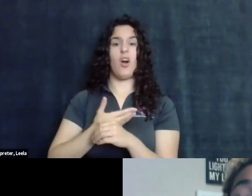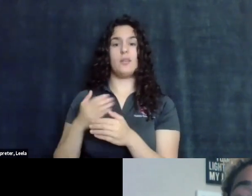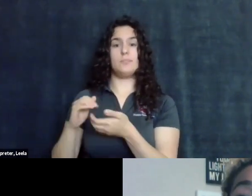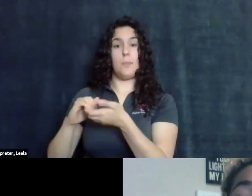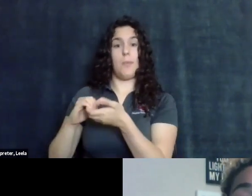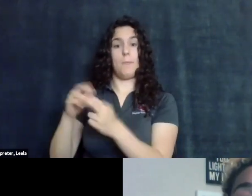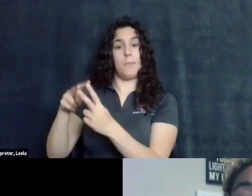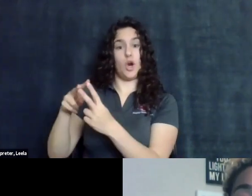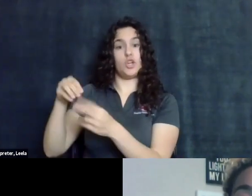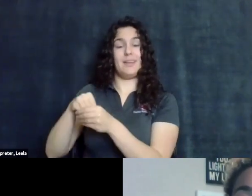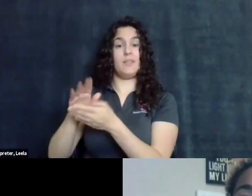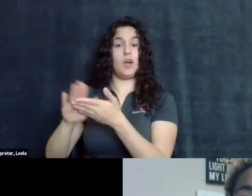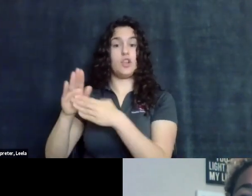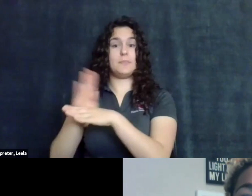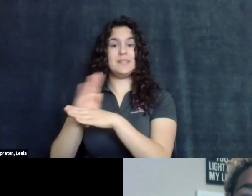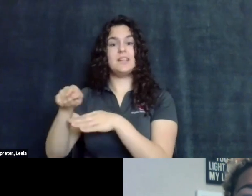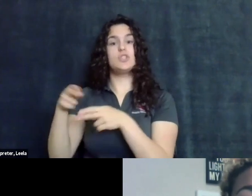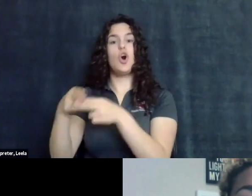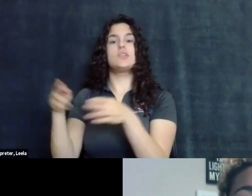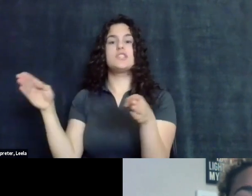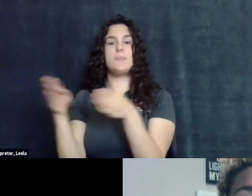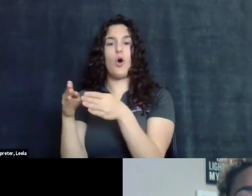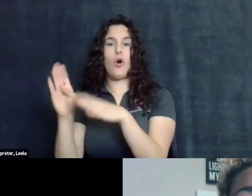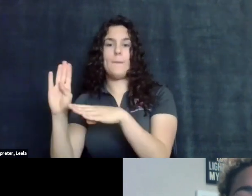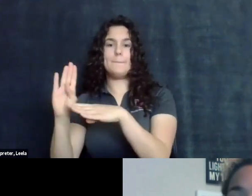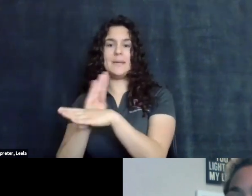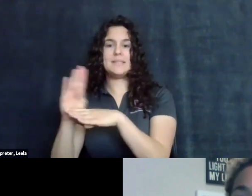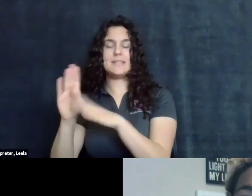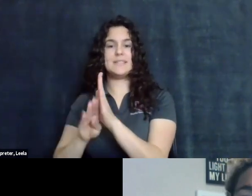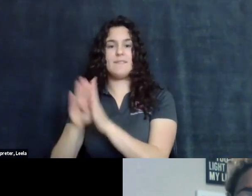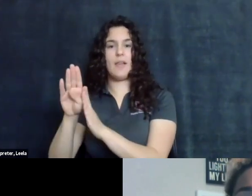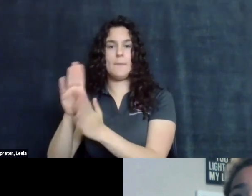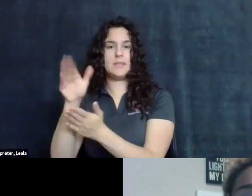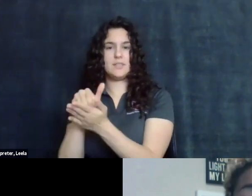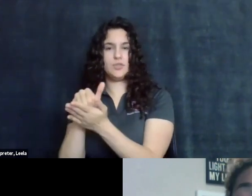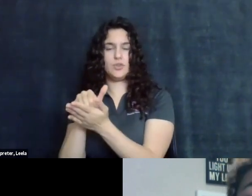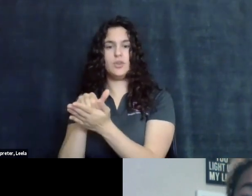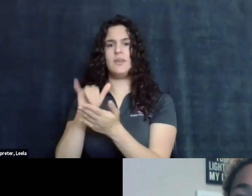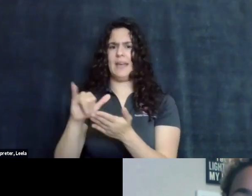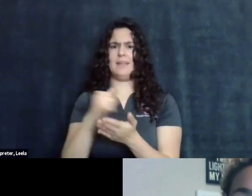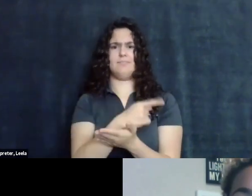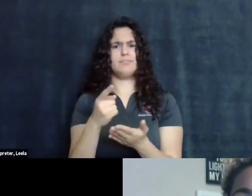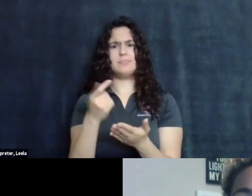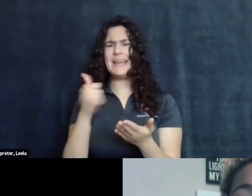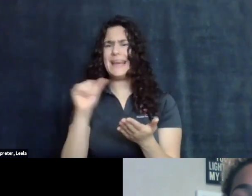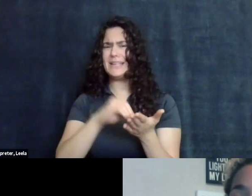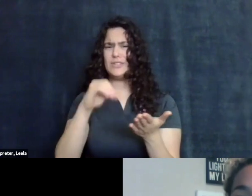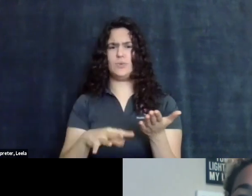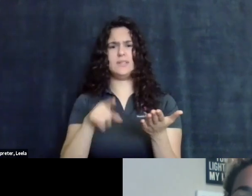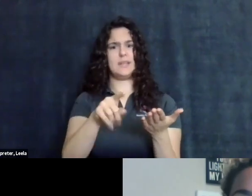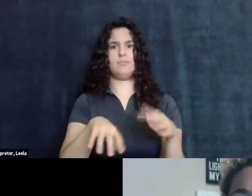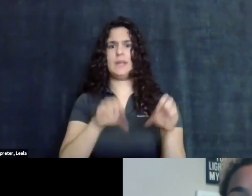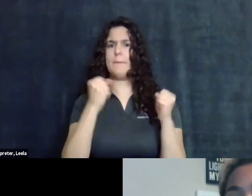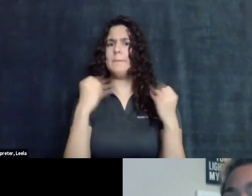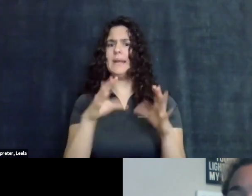the Small Business Development Center. And so, you know, for any of our students, we have tons, of course, we're the College of Business. So a lot